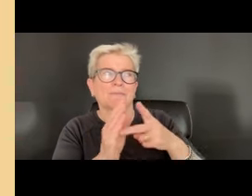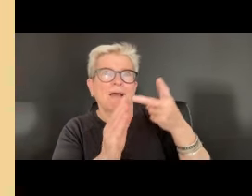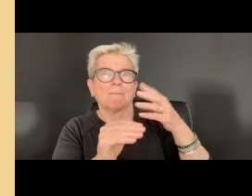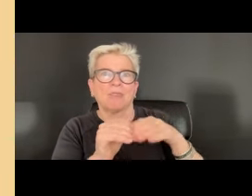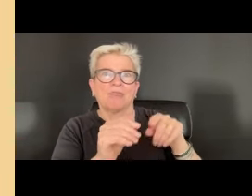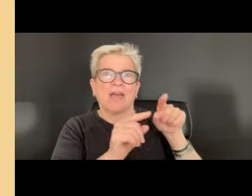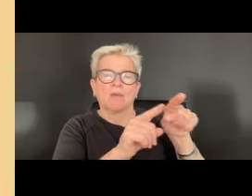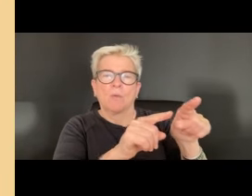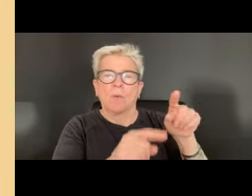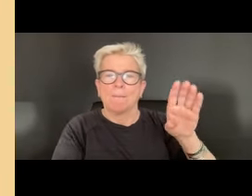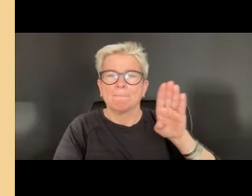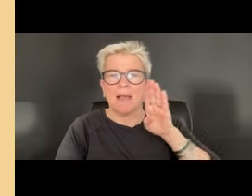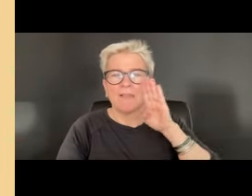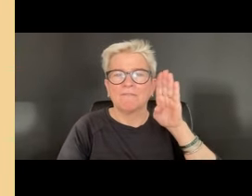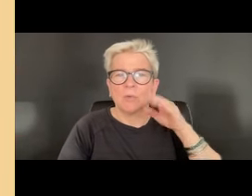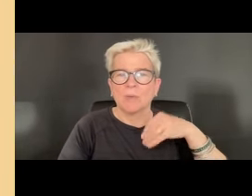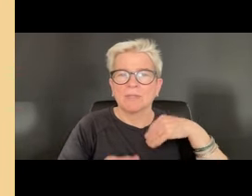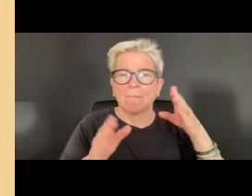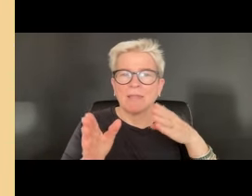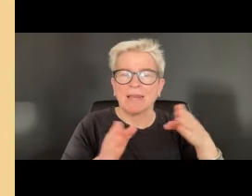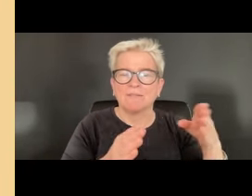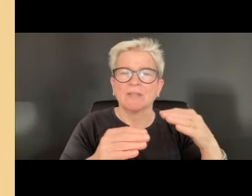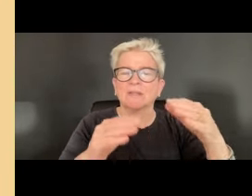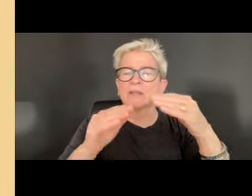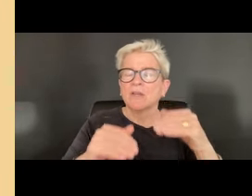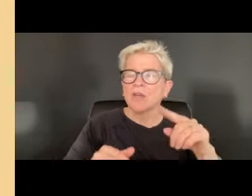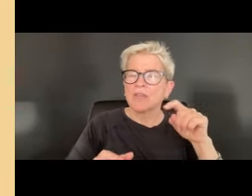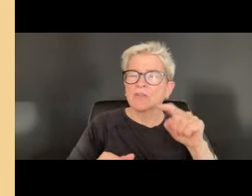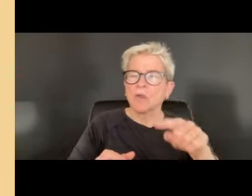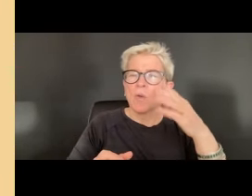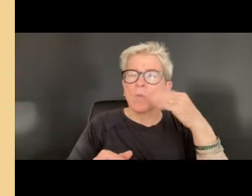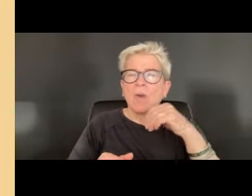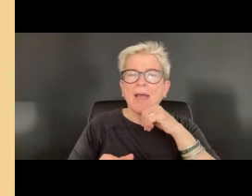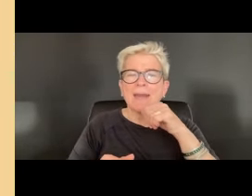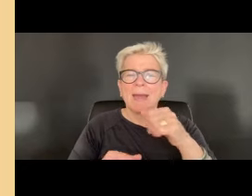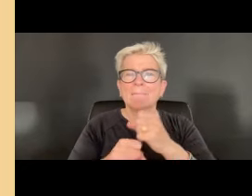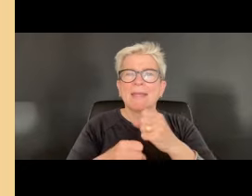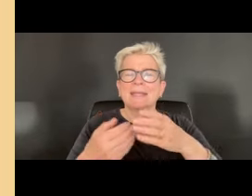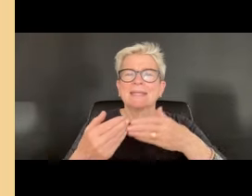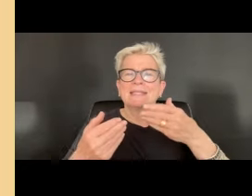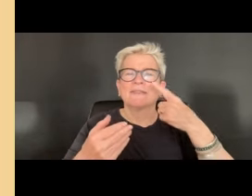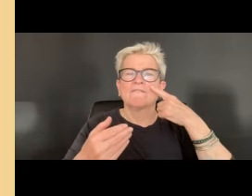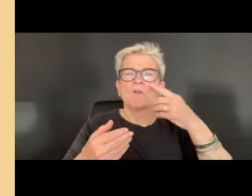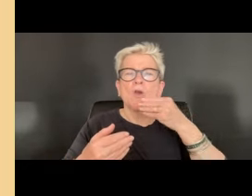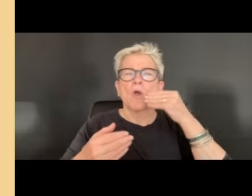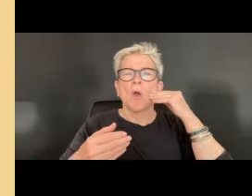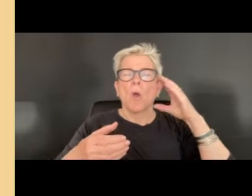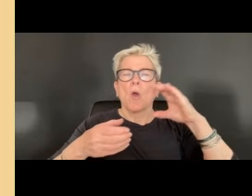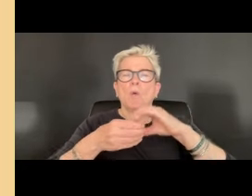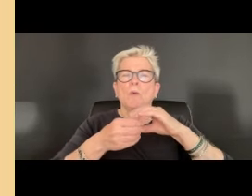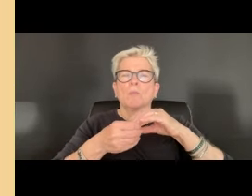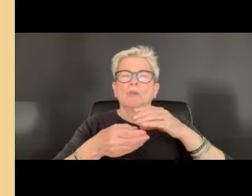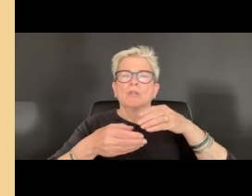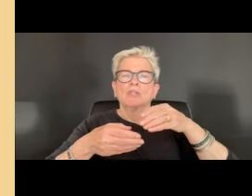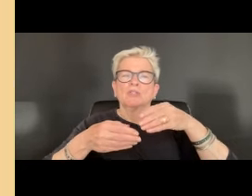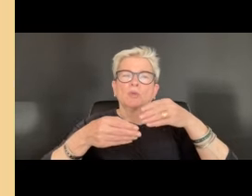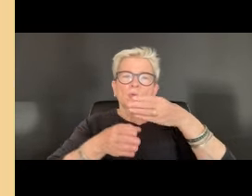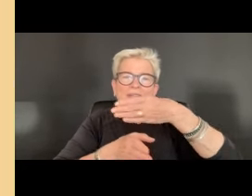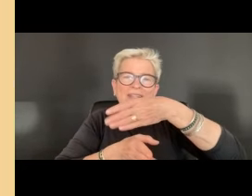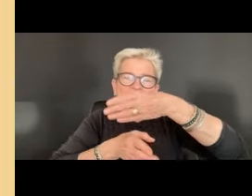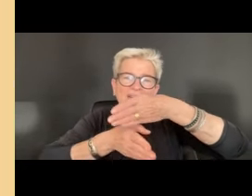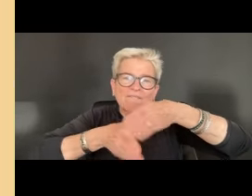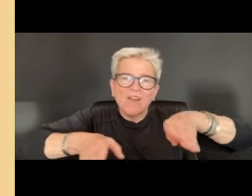There's a question, why not make it easier for homeowners to sell a part of their property, which could provide income for the homeowner and available land for a